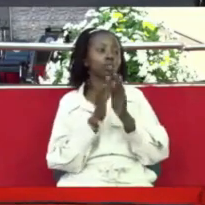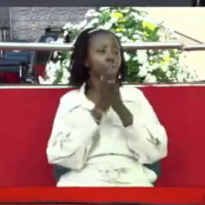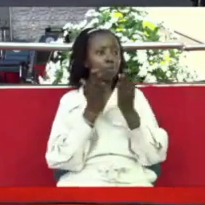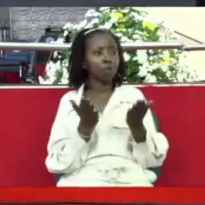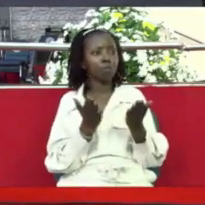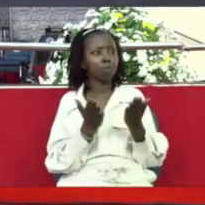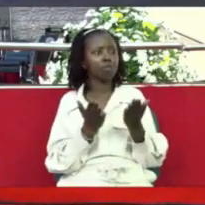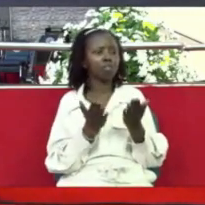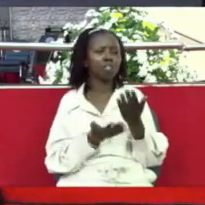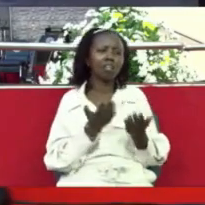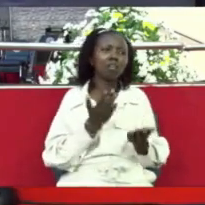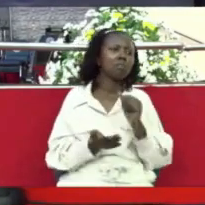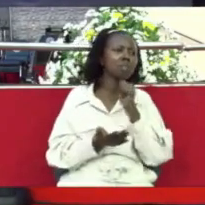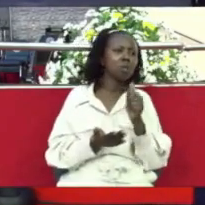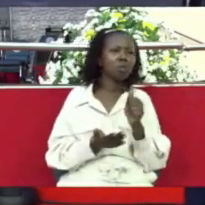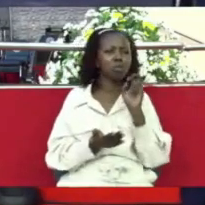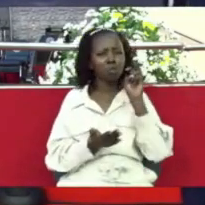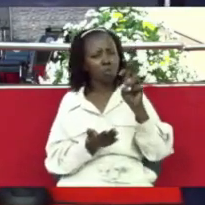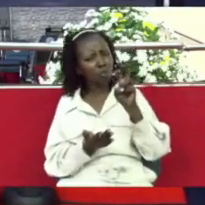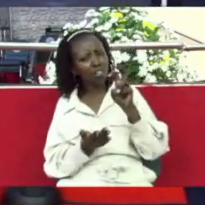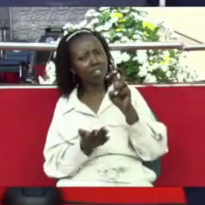may not look like it to you,